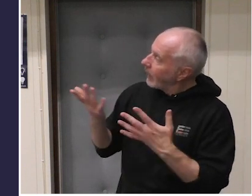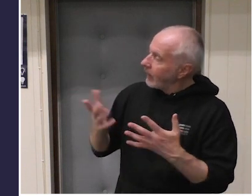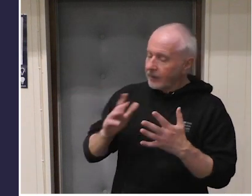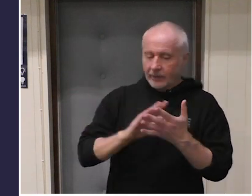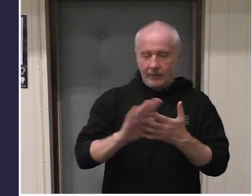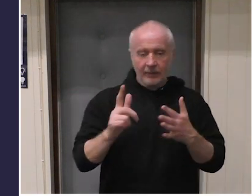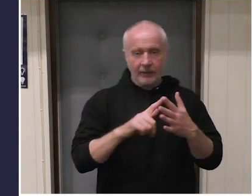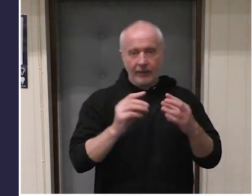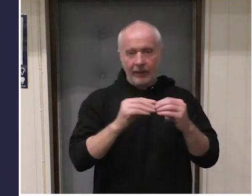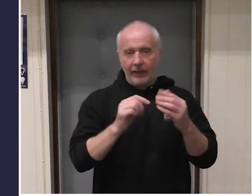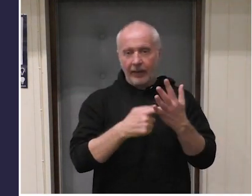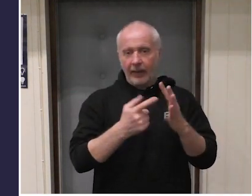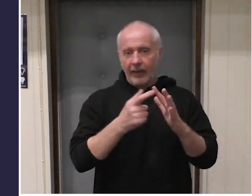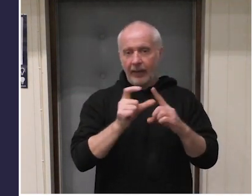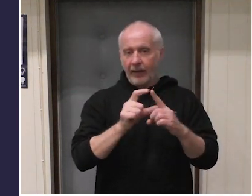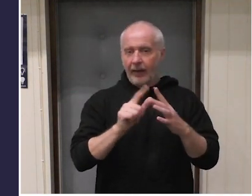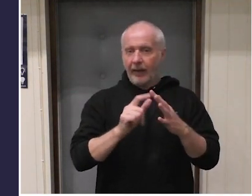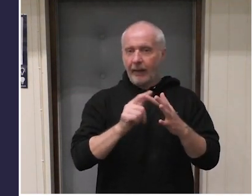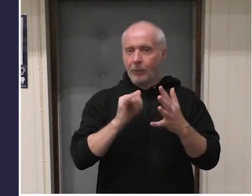So what do you see?